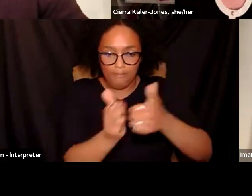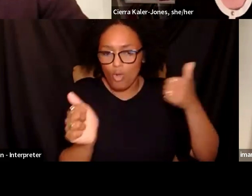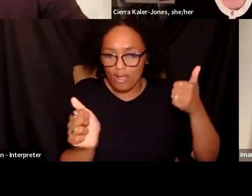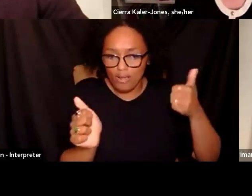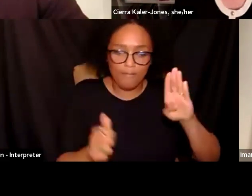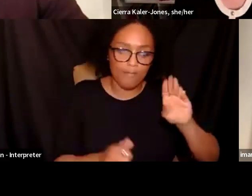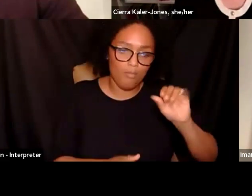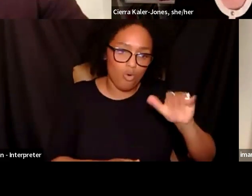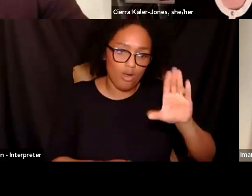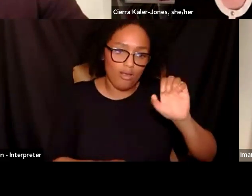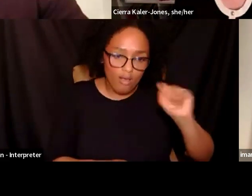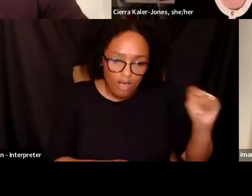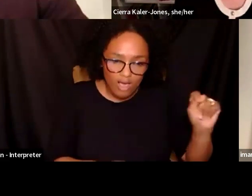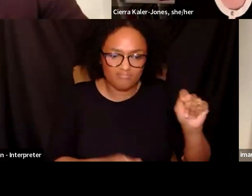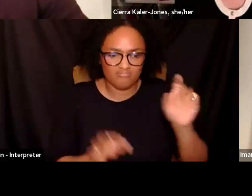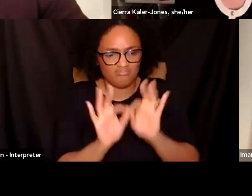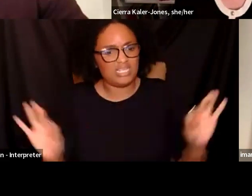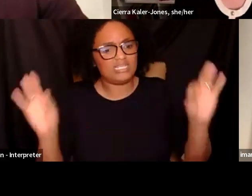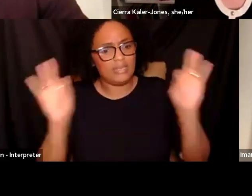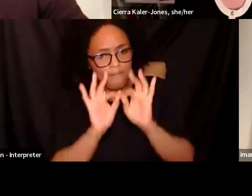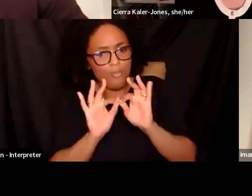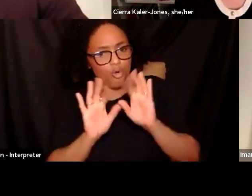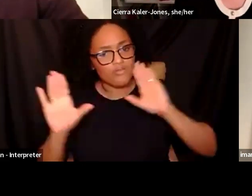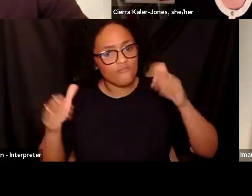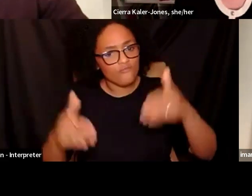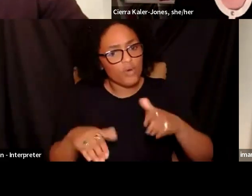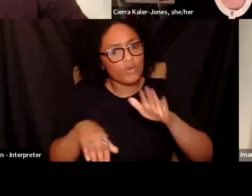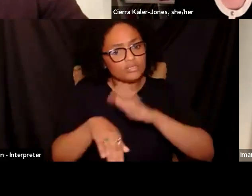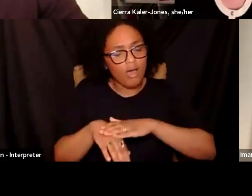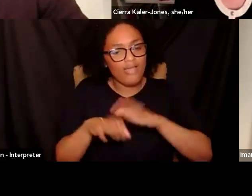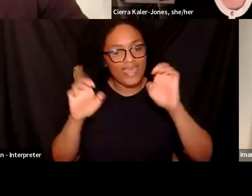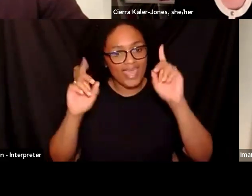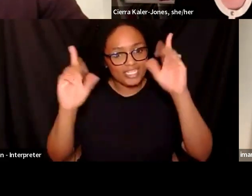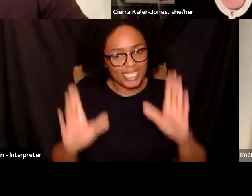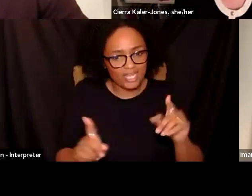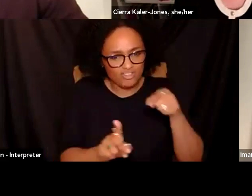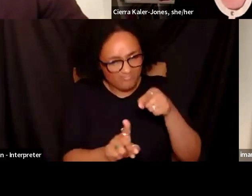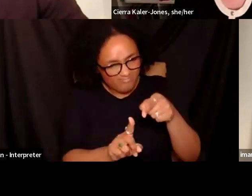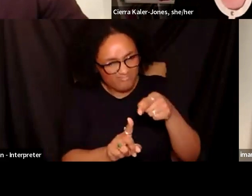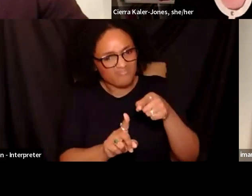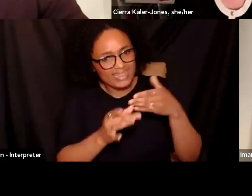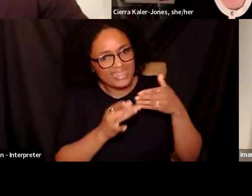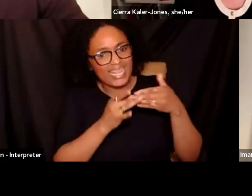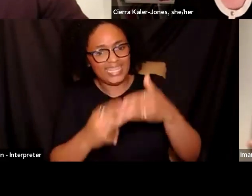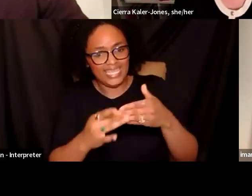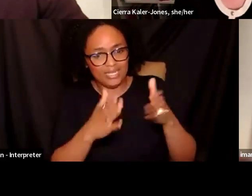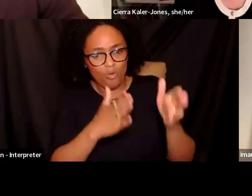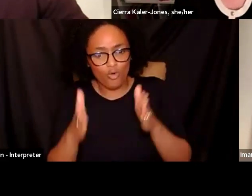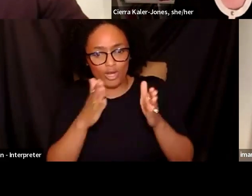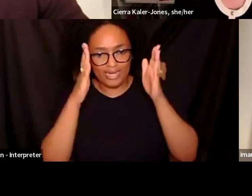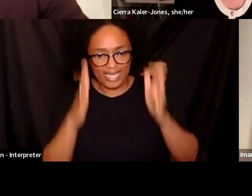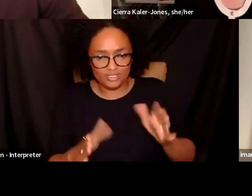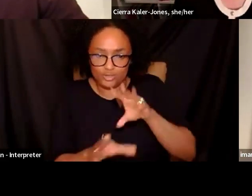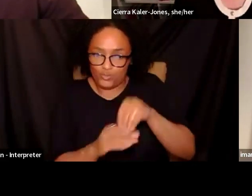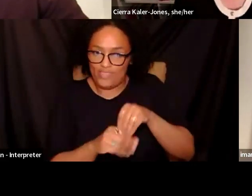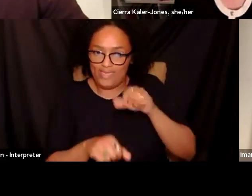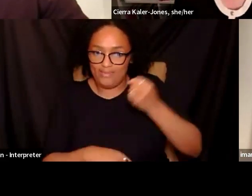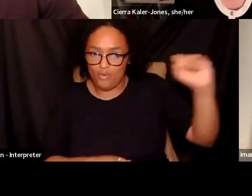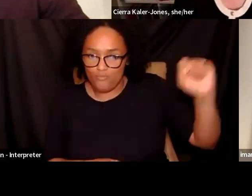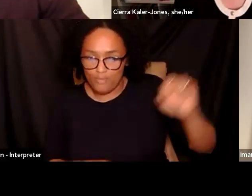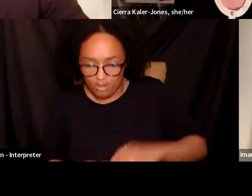sort of moments like that focus on the educators as actually the primary organizers in so many. And so that's part of what you